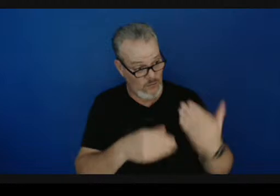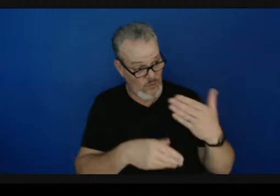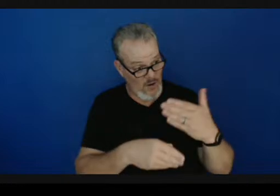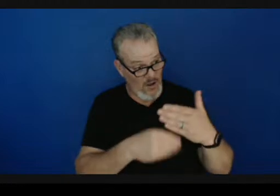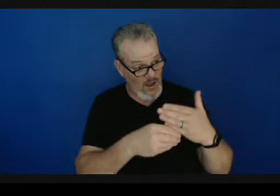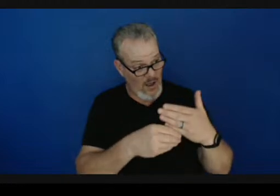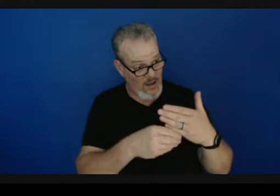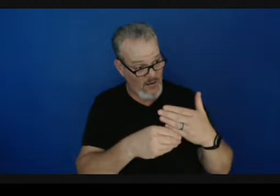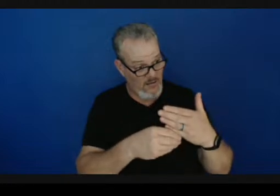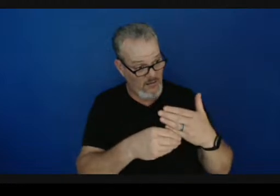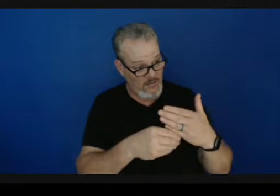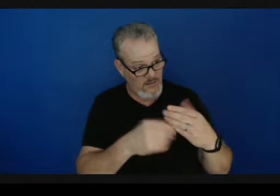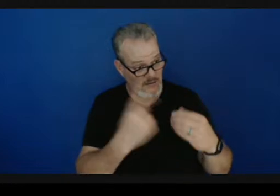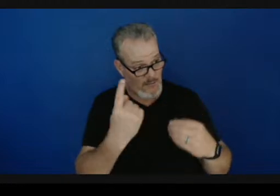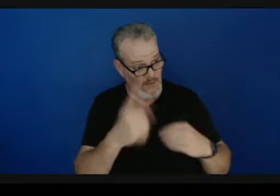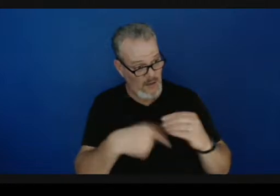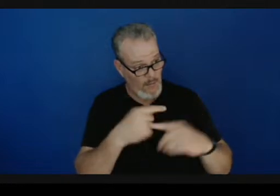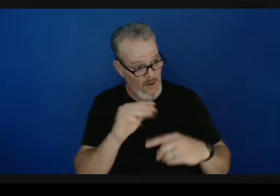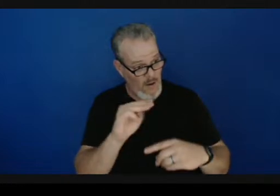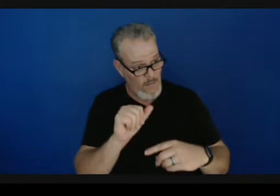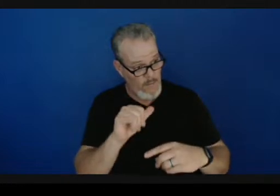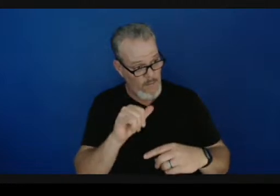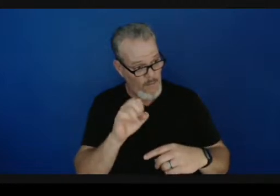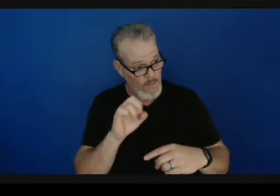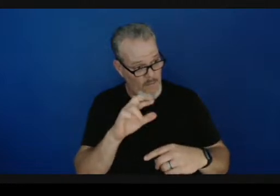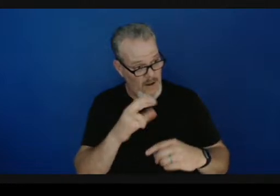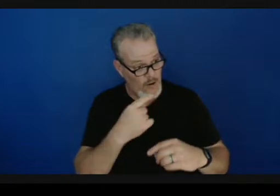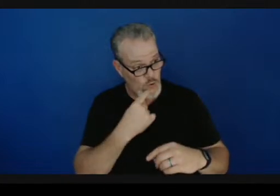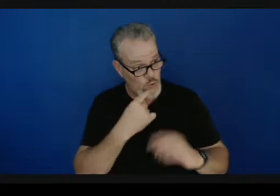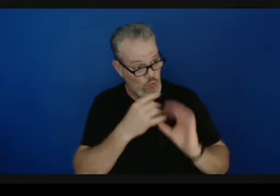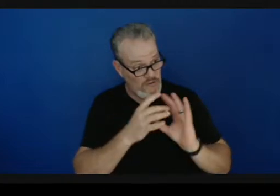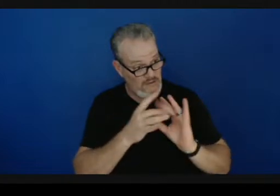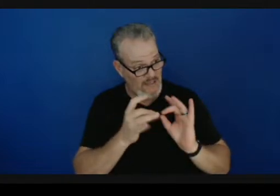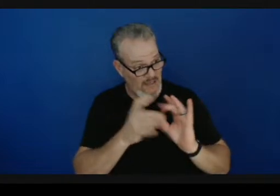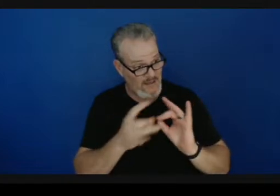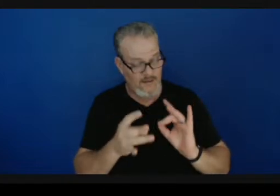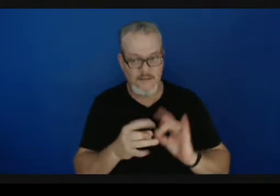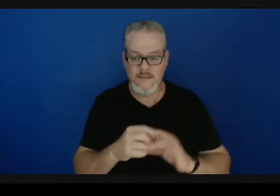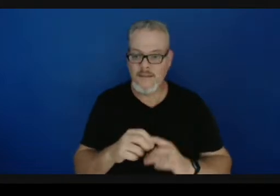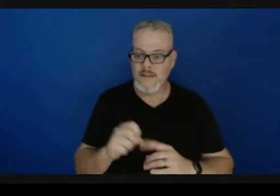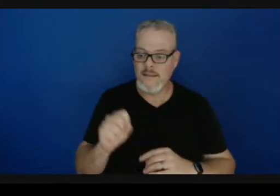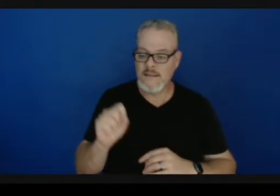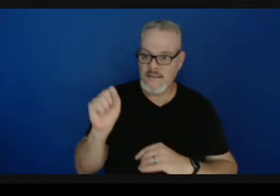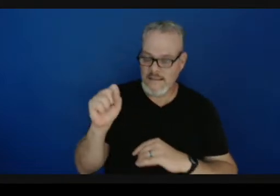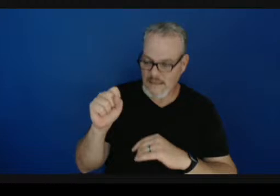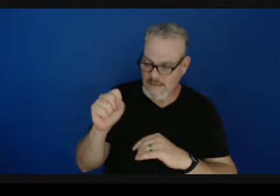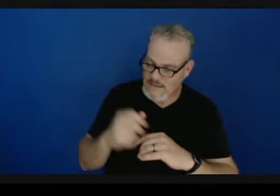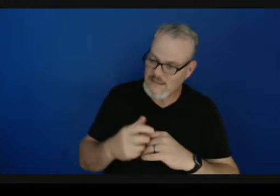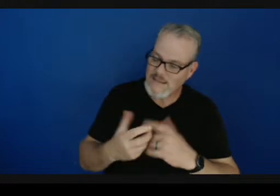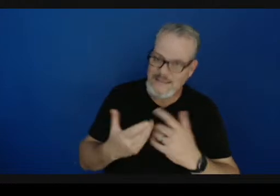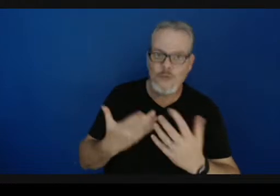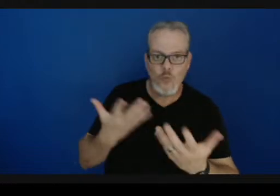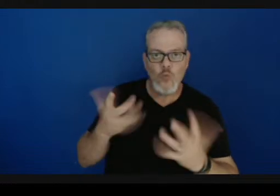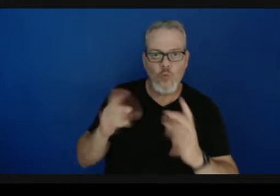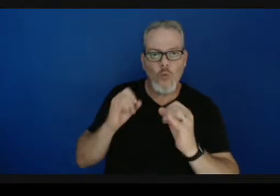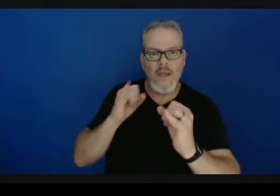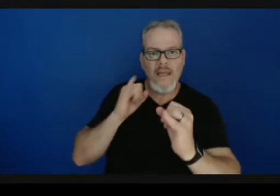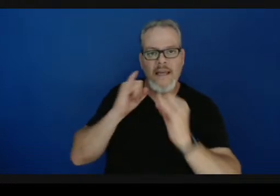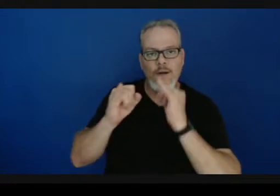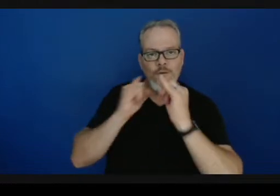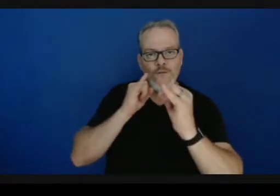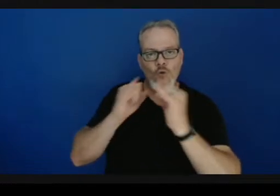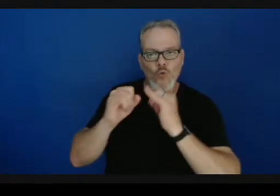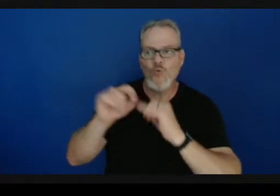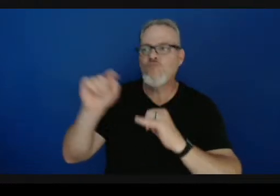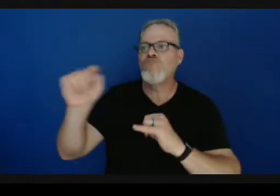what the mayor and the USGS were saying, perhaps? Yeah, well, we got some. We did interviews throughout this event, and